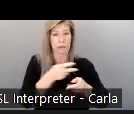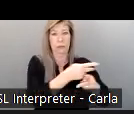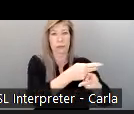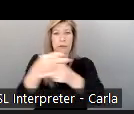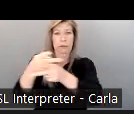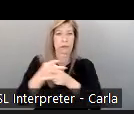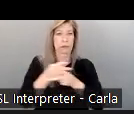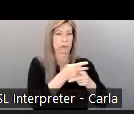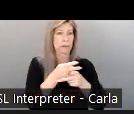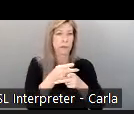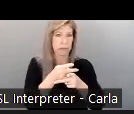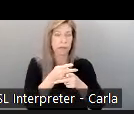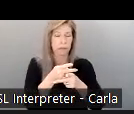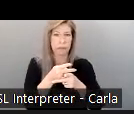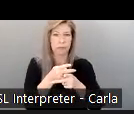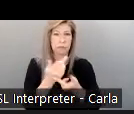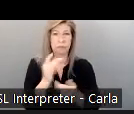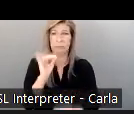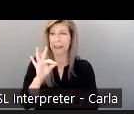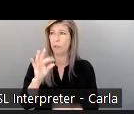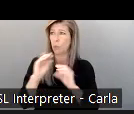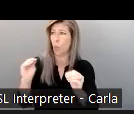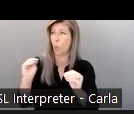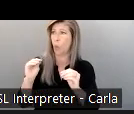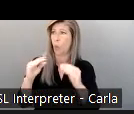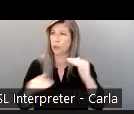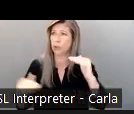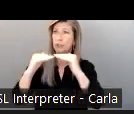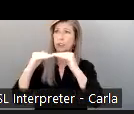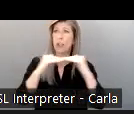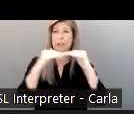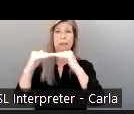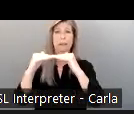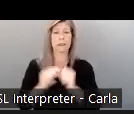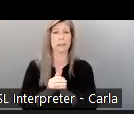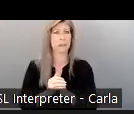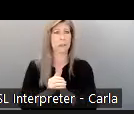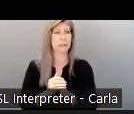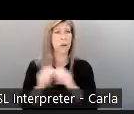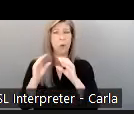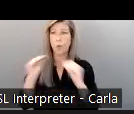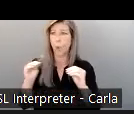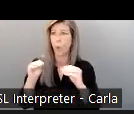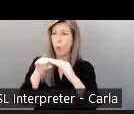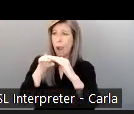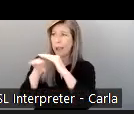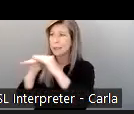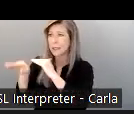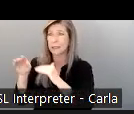systemic justice, systemic access to basic human